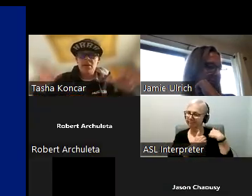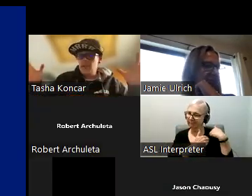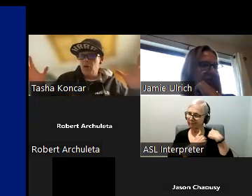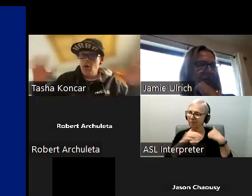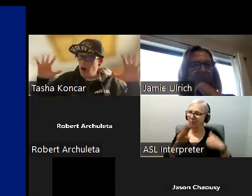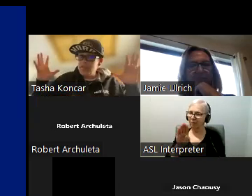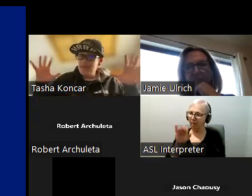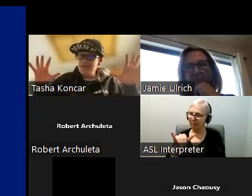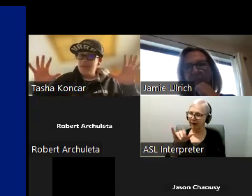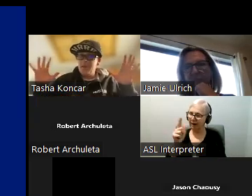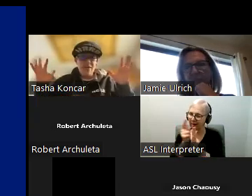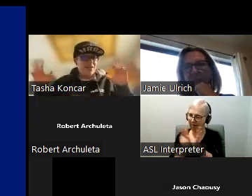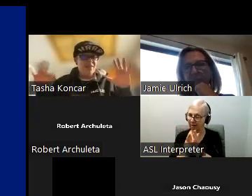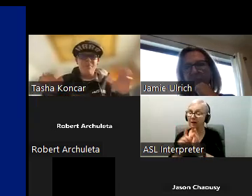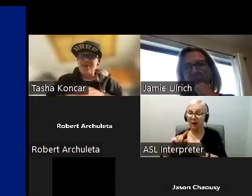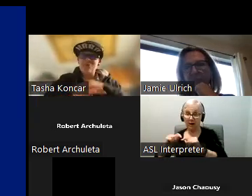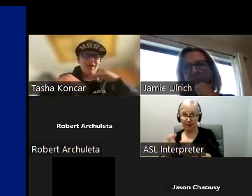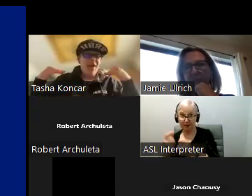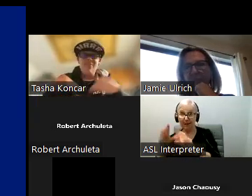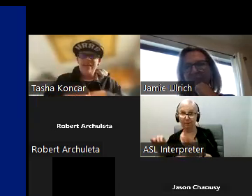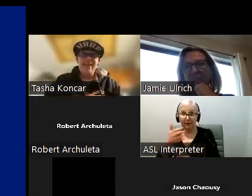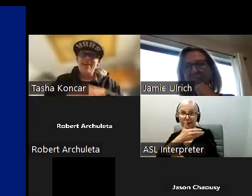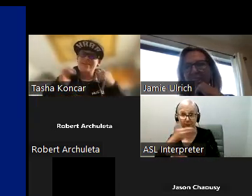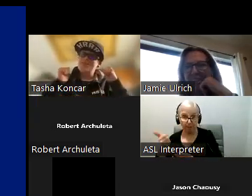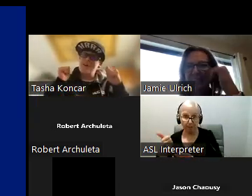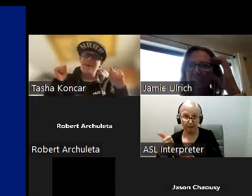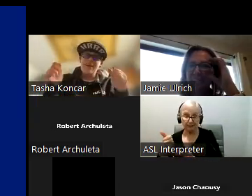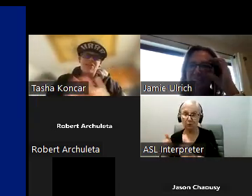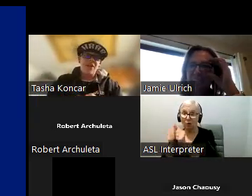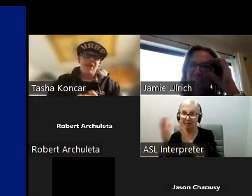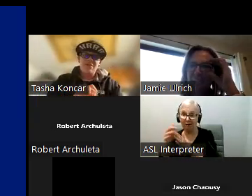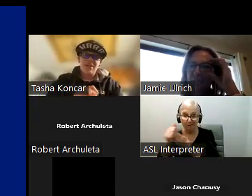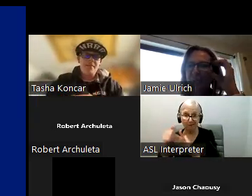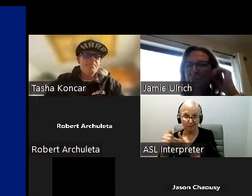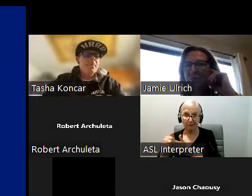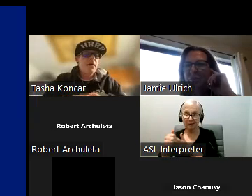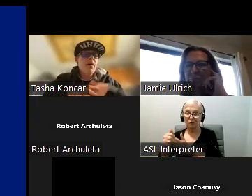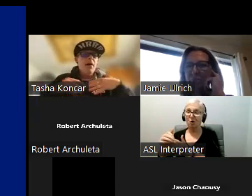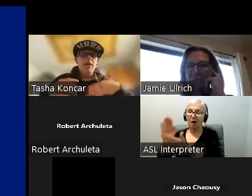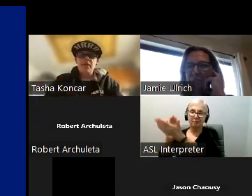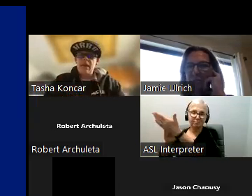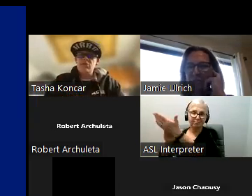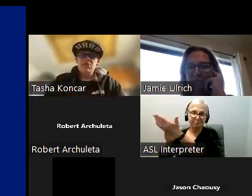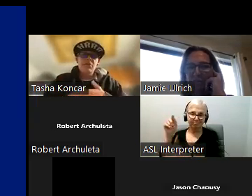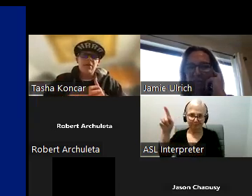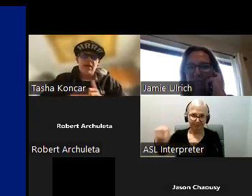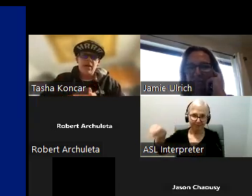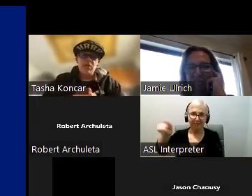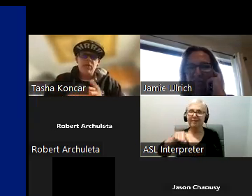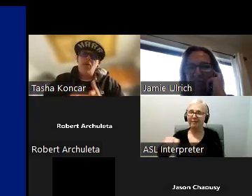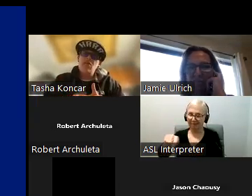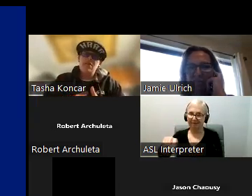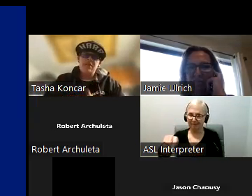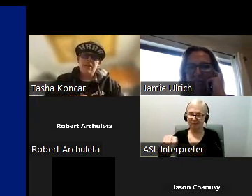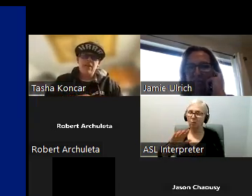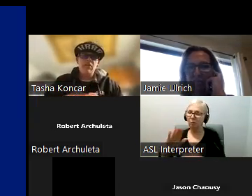bylaws. Yo, our team did it. We did it the best without having any guidance. So I got to give a shout out to them. The council, like,